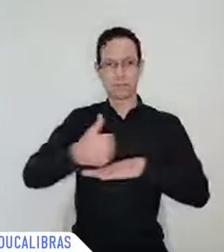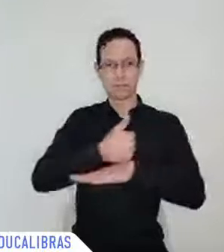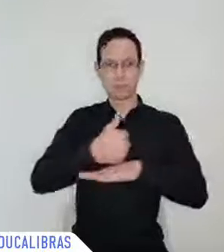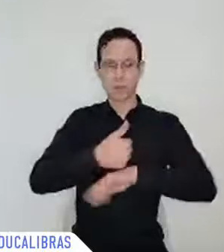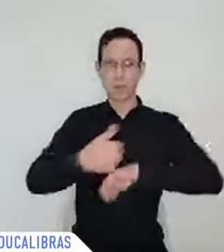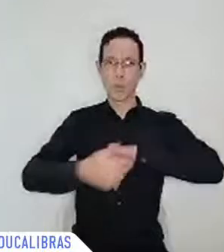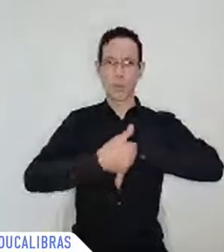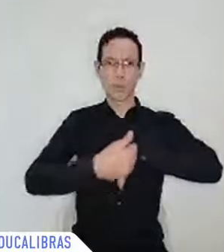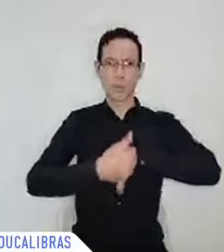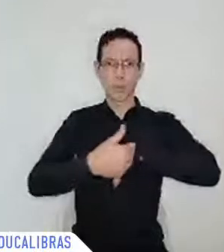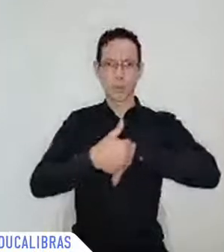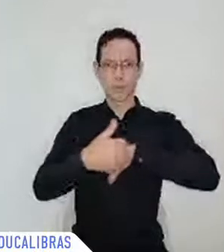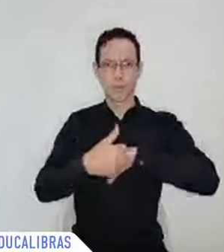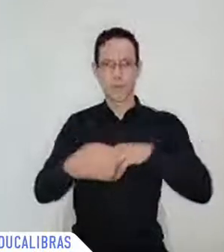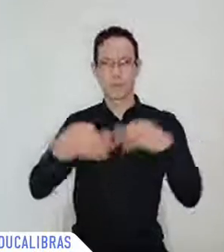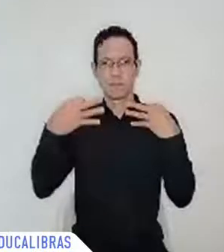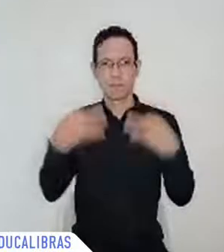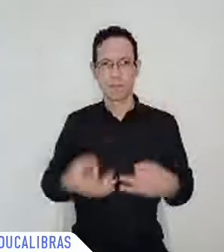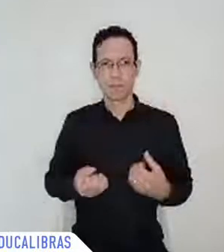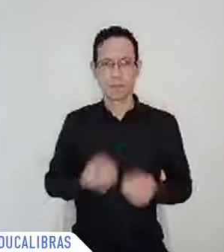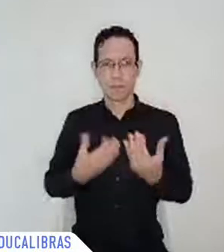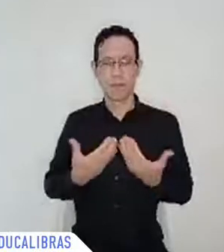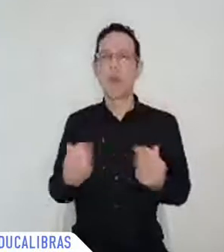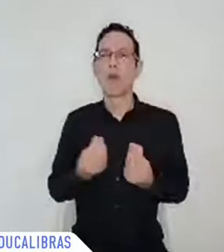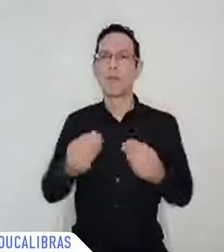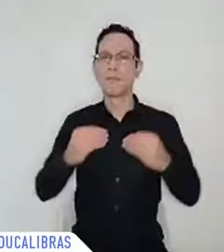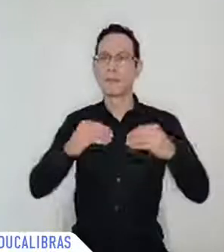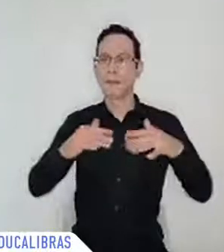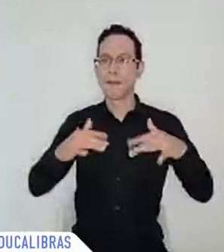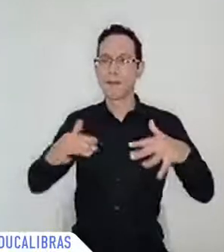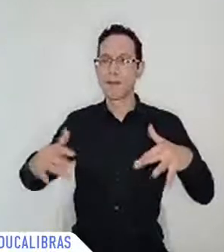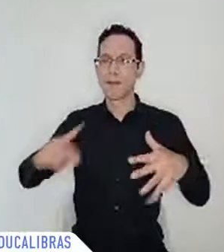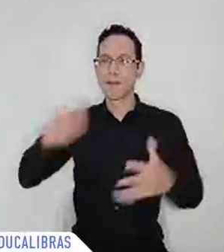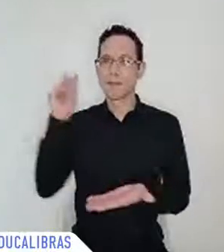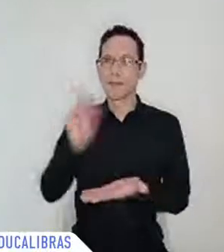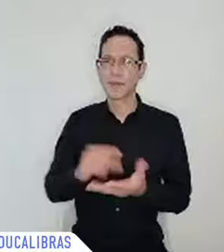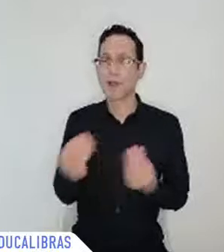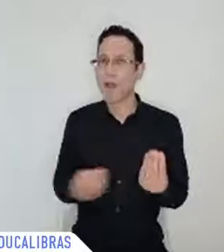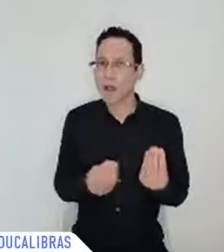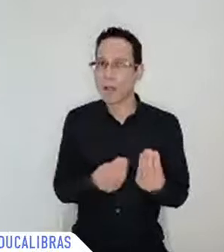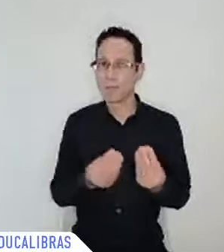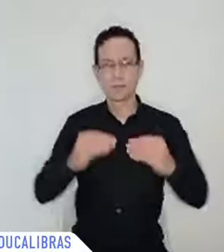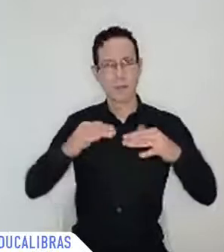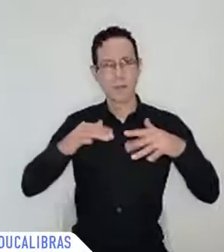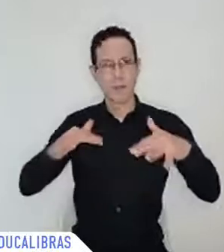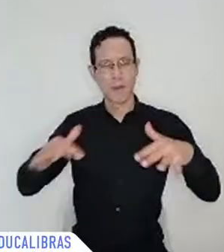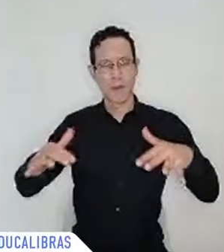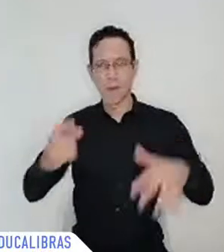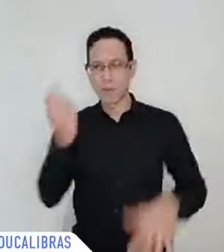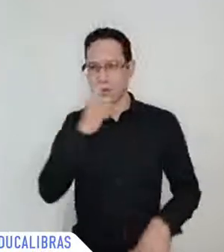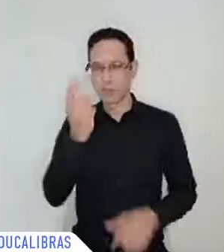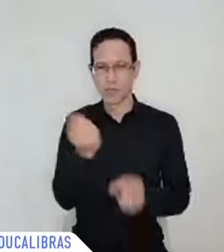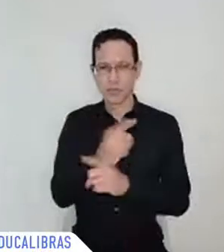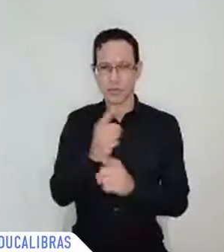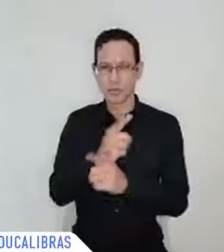what we can do is respond with more quality journalism,